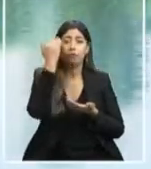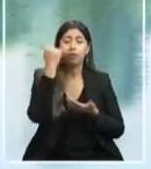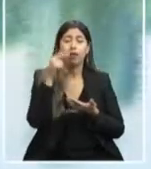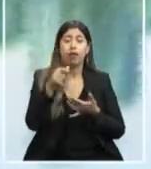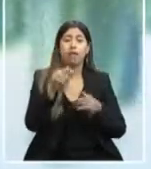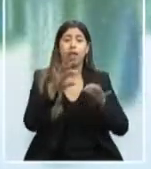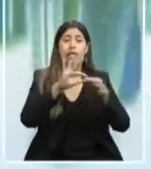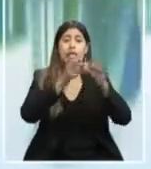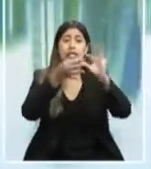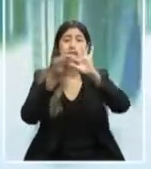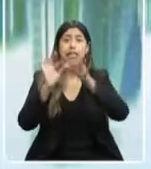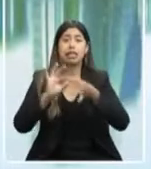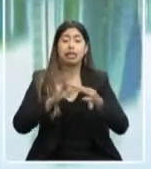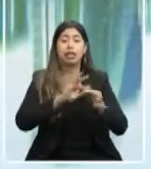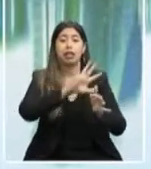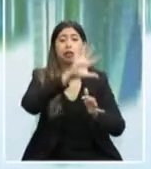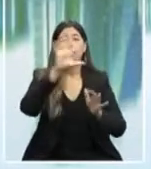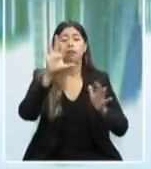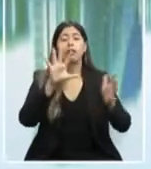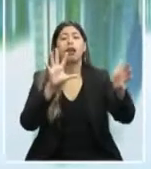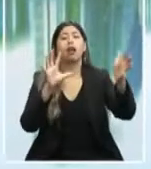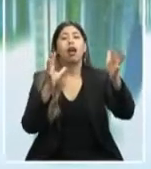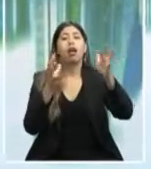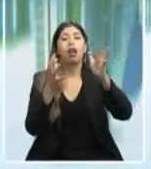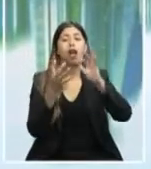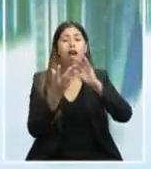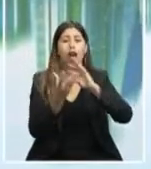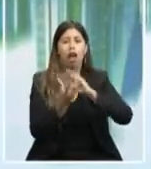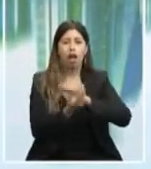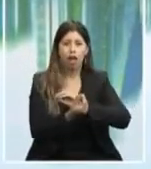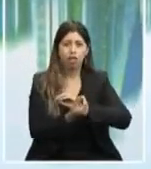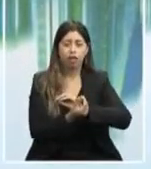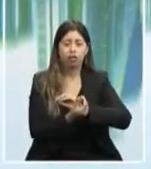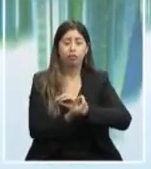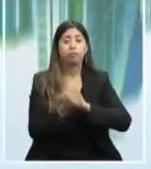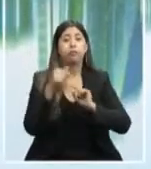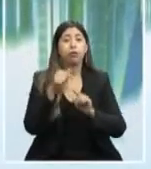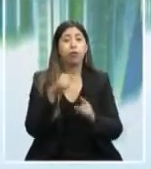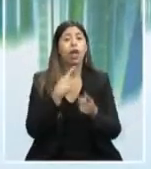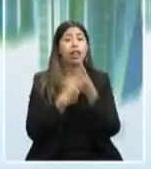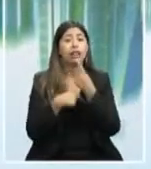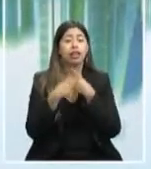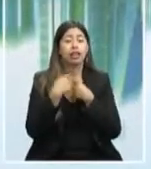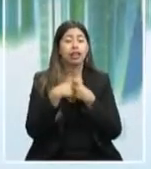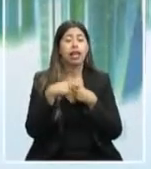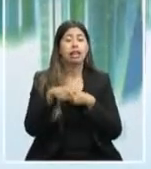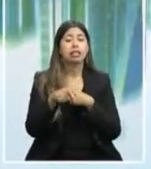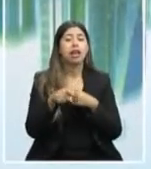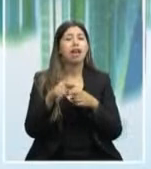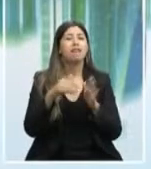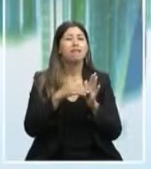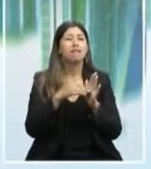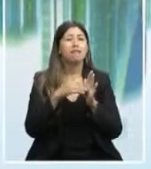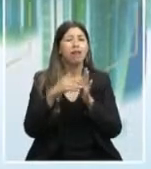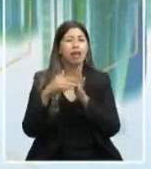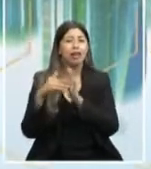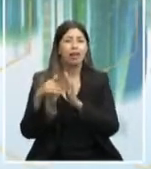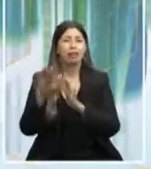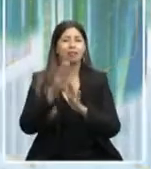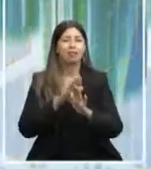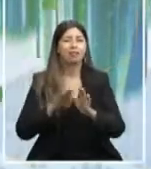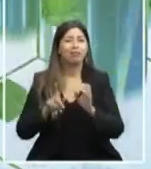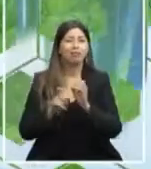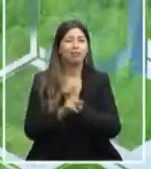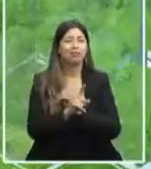further degradation. So they have a financial interest in maintaining biodiversity in the tropics. Remember, the tropics are also is the seat of the